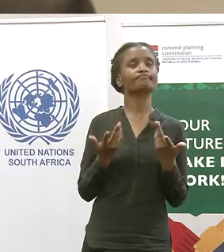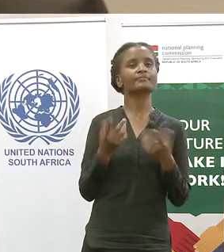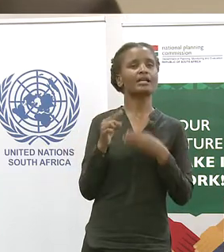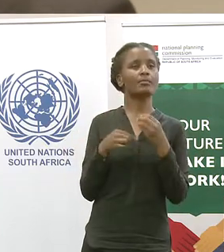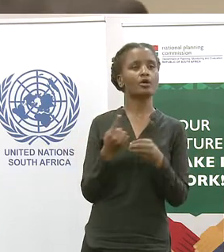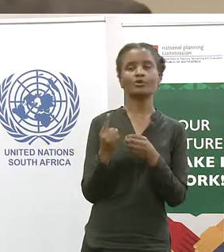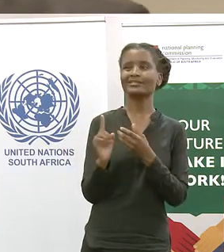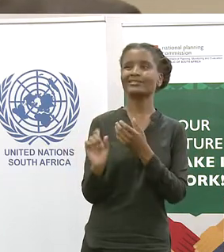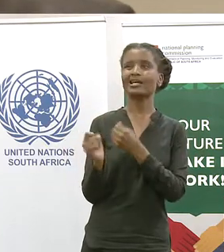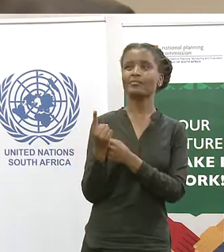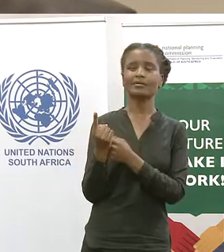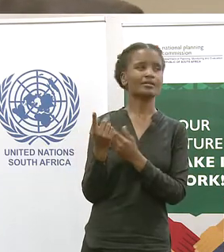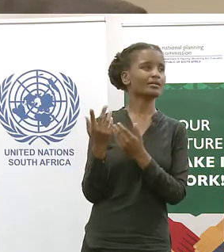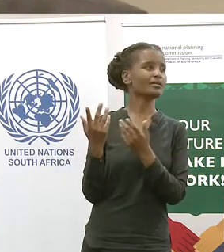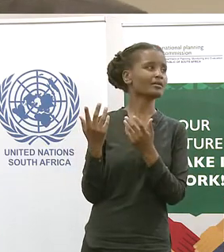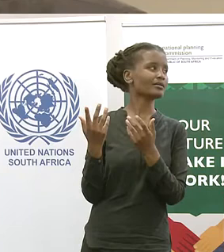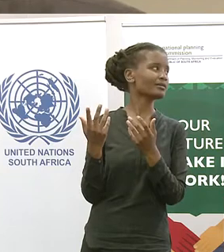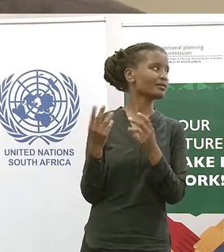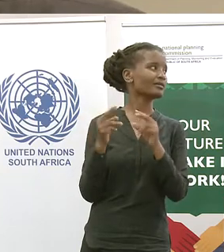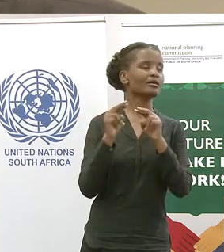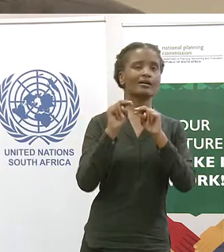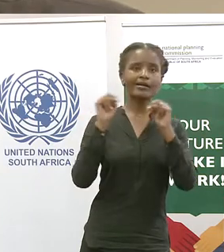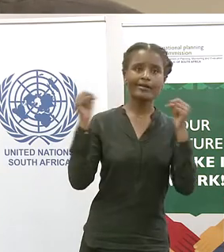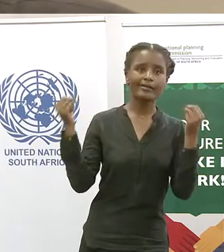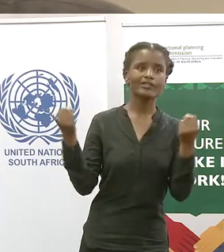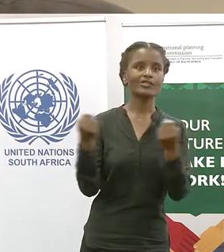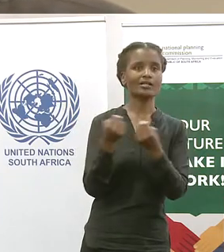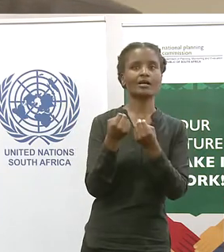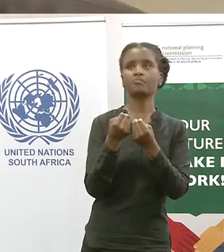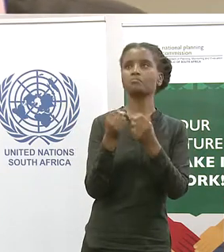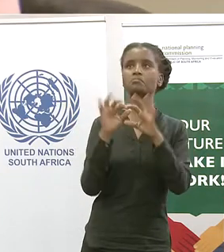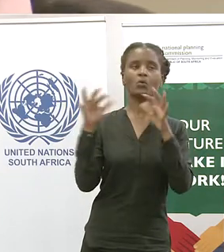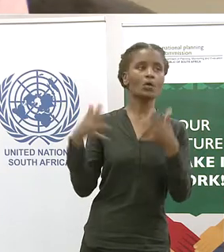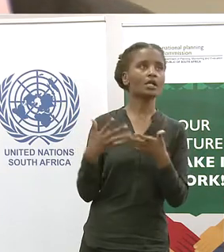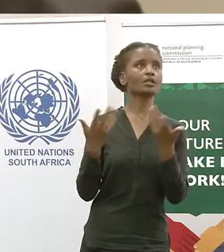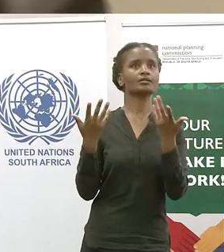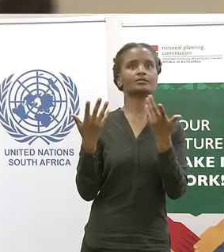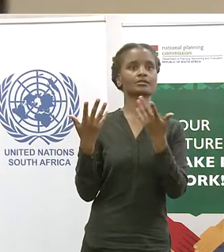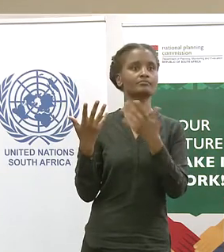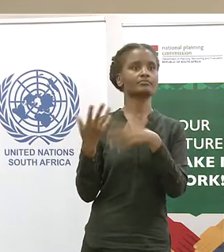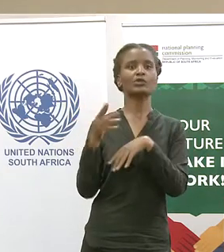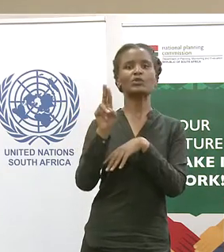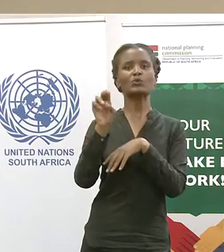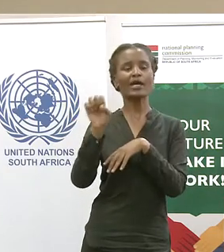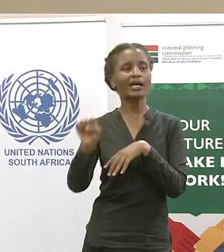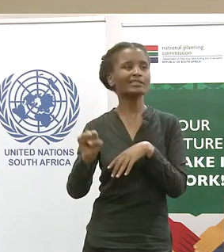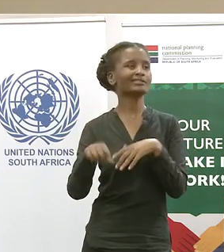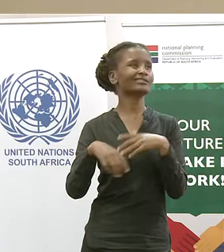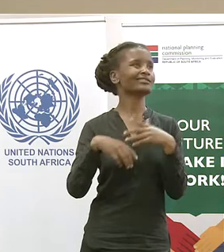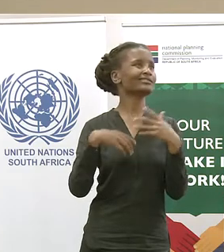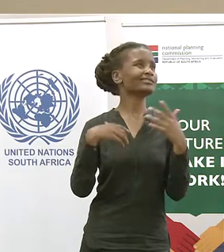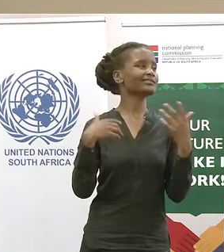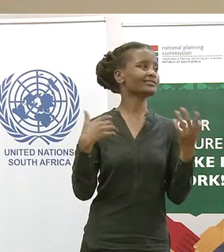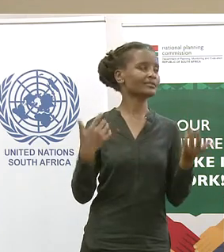what's happening in the context of nationalism throughout the world, the United States, Brexit,